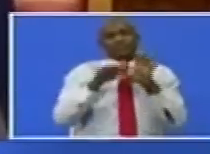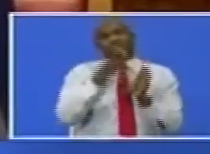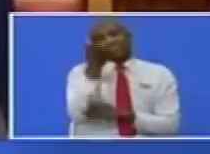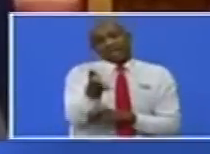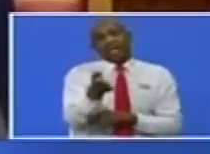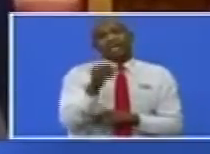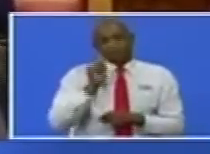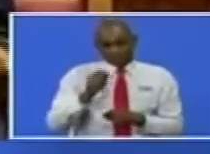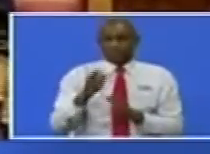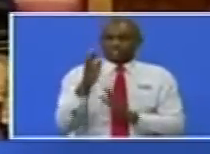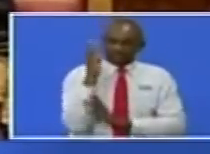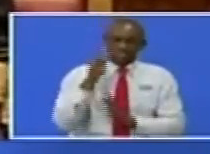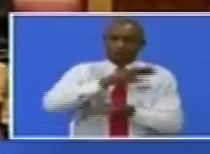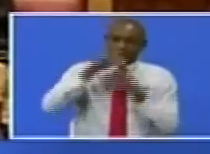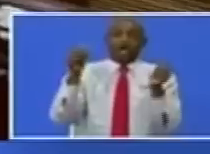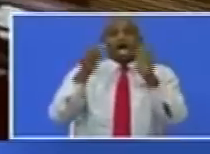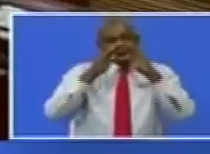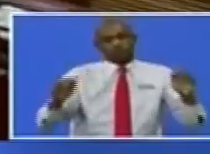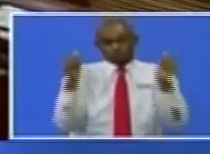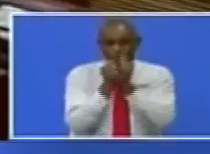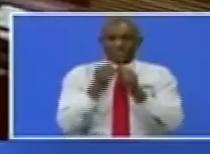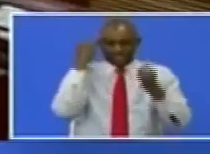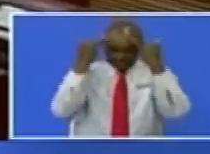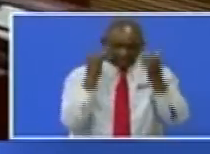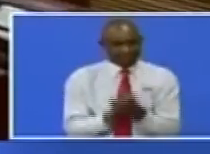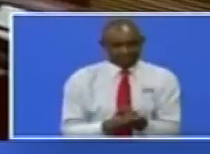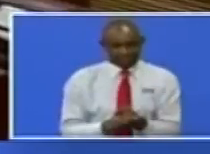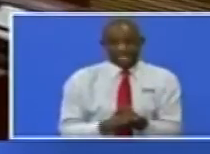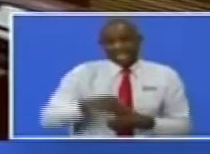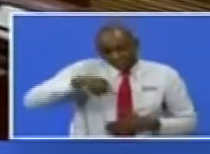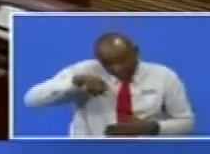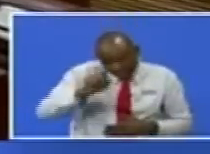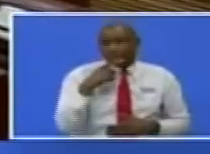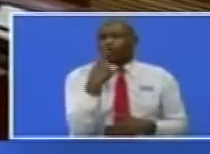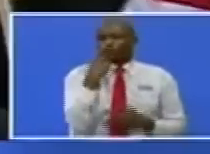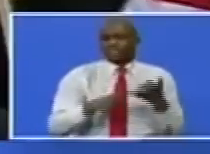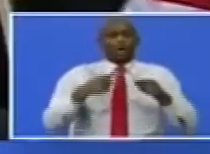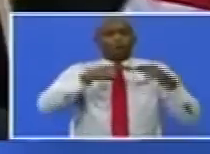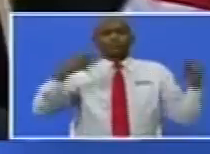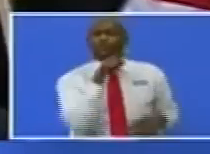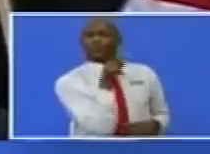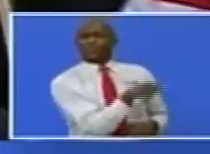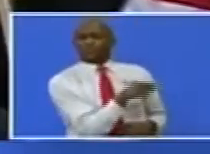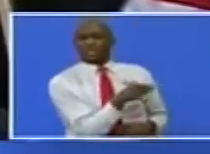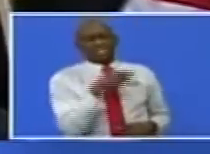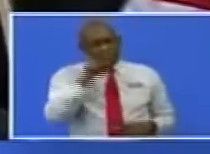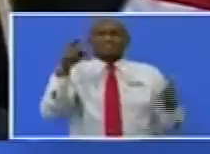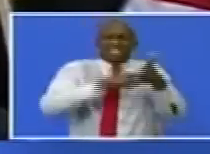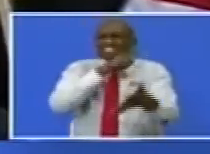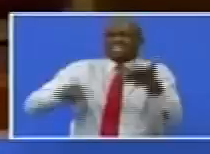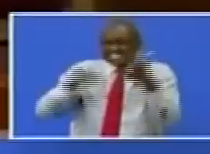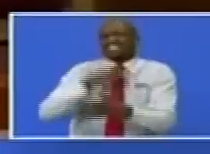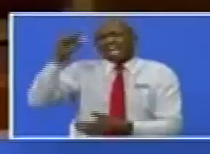security through our Nyumba Kumi initiative. The president also challenged the members of the opposition to not only criticize the